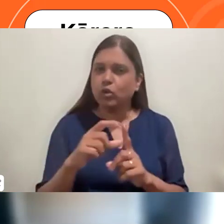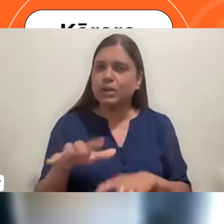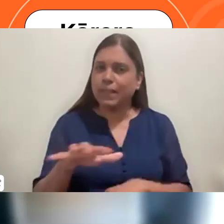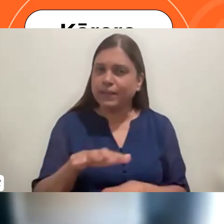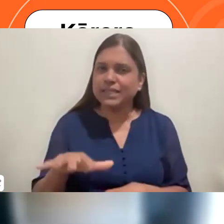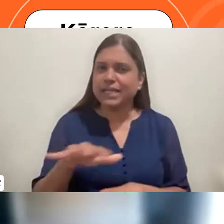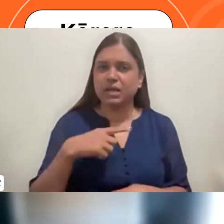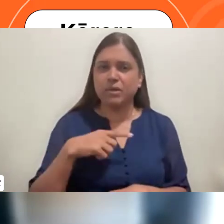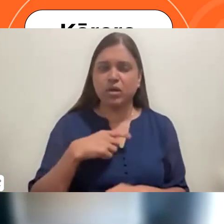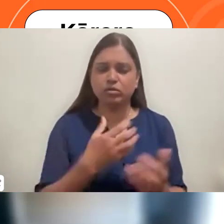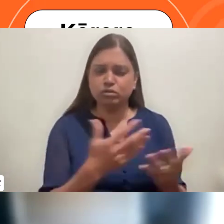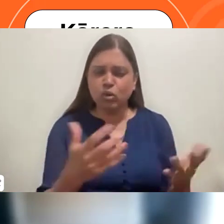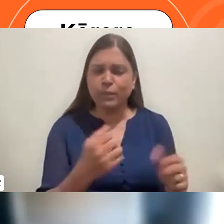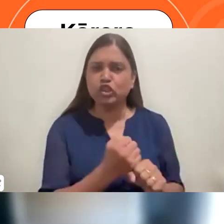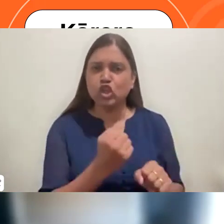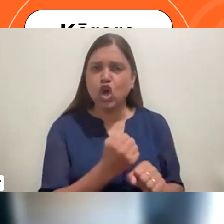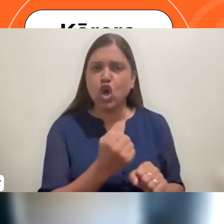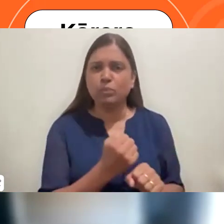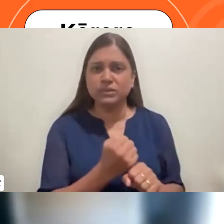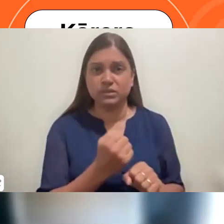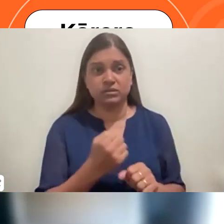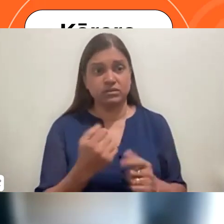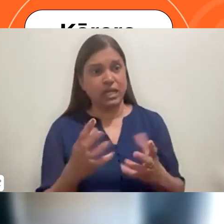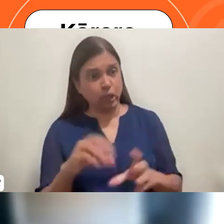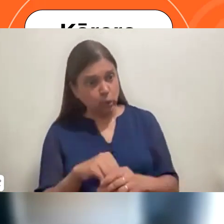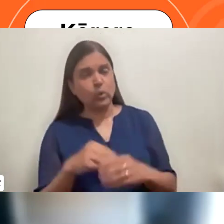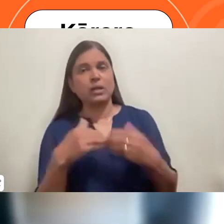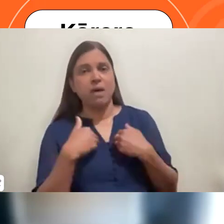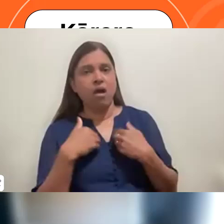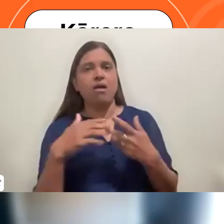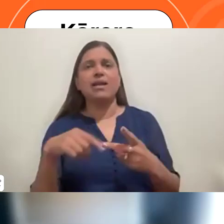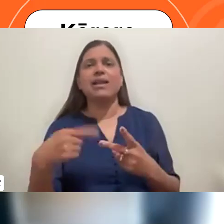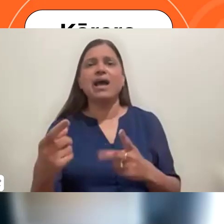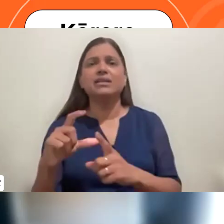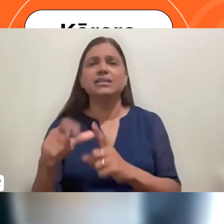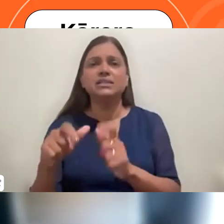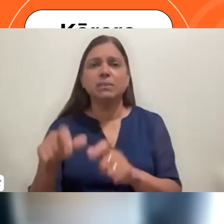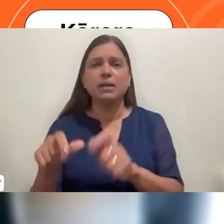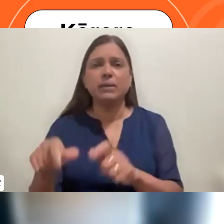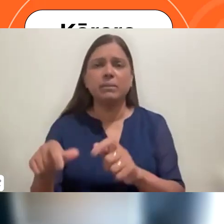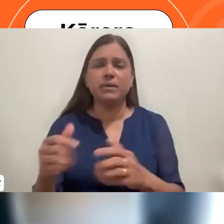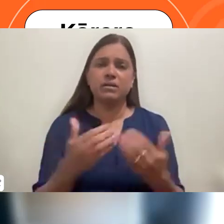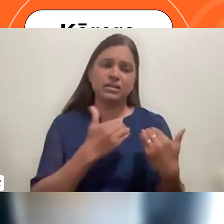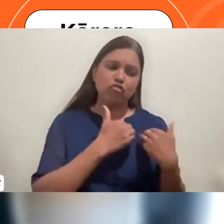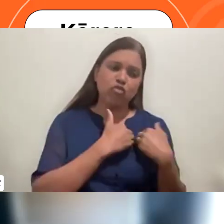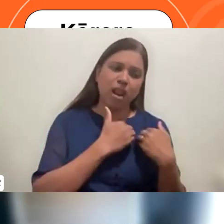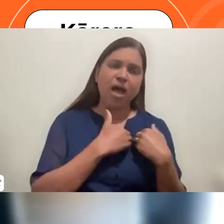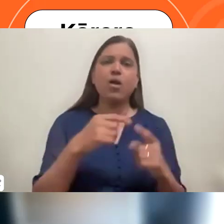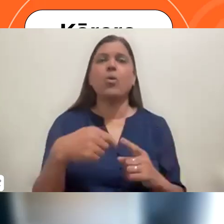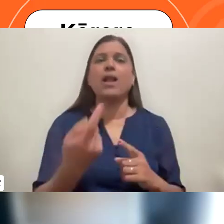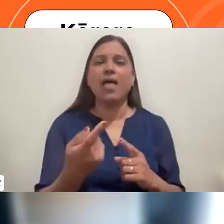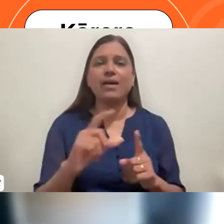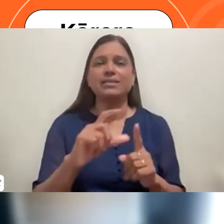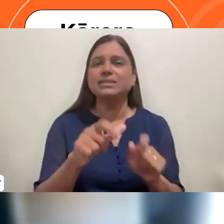many jobs, including my own and other disabled people's, that rely on other people being disabled. And